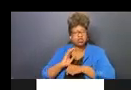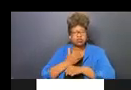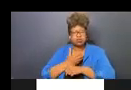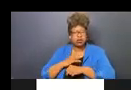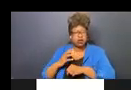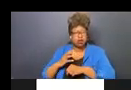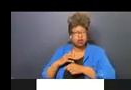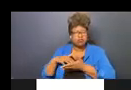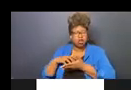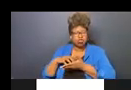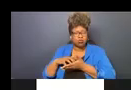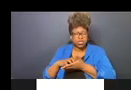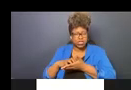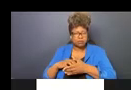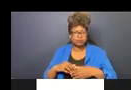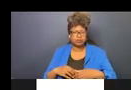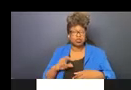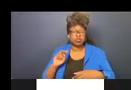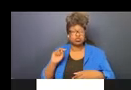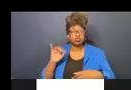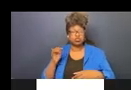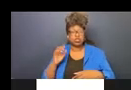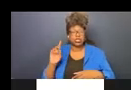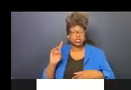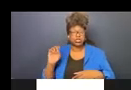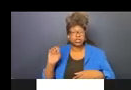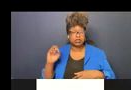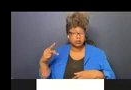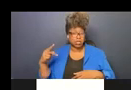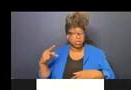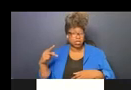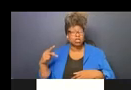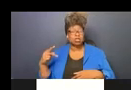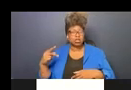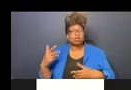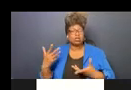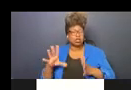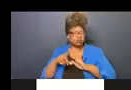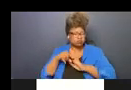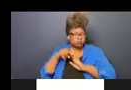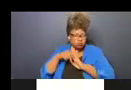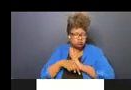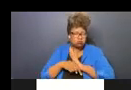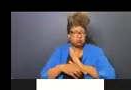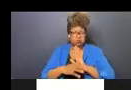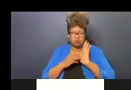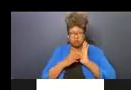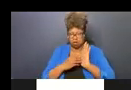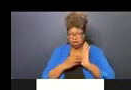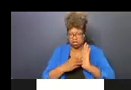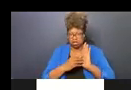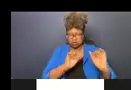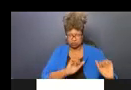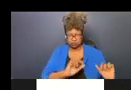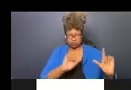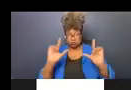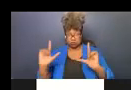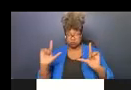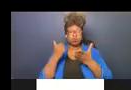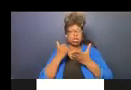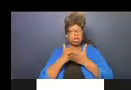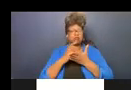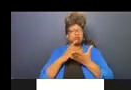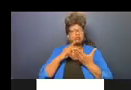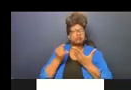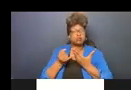New Jersey DEP has done a fairly extensive modeling effort for us to assist in this project. And it